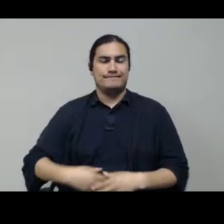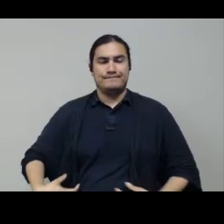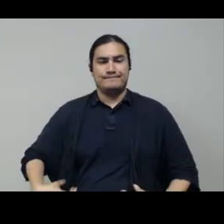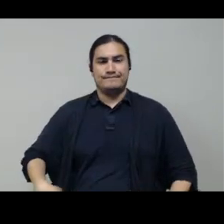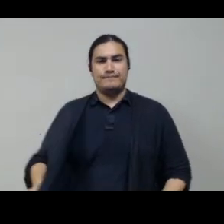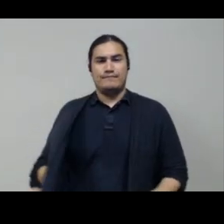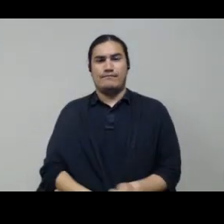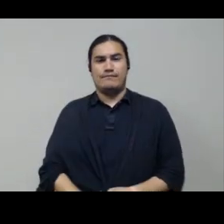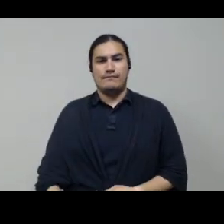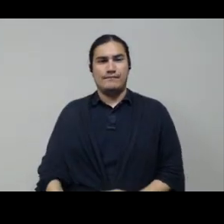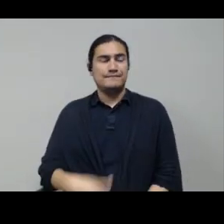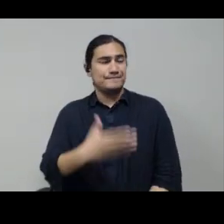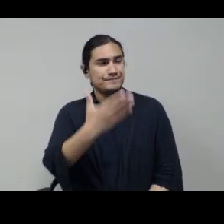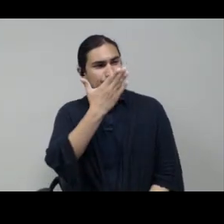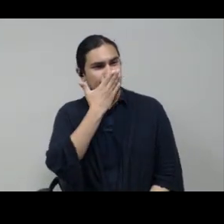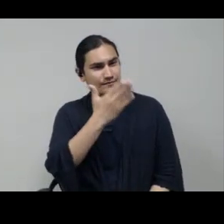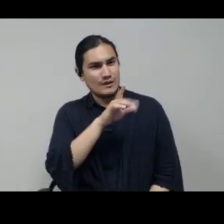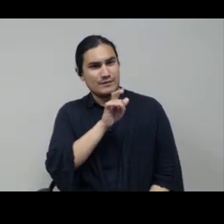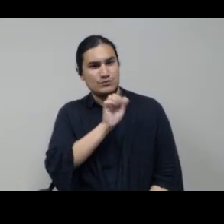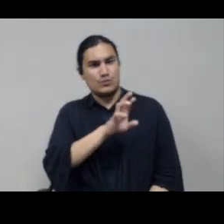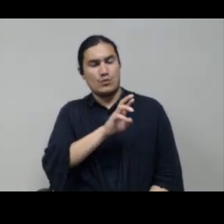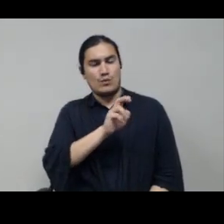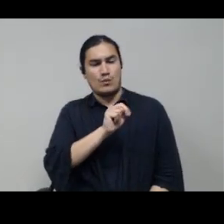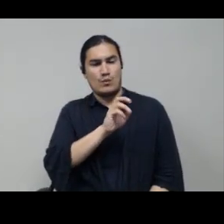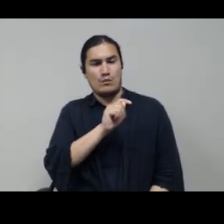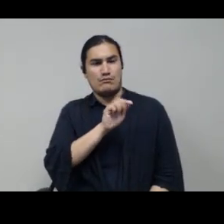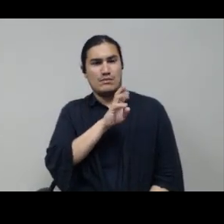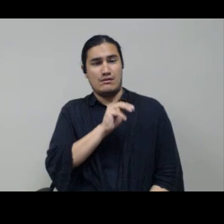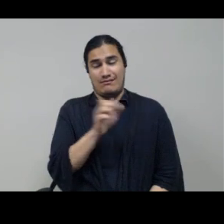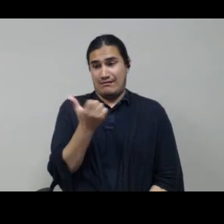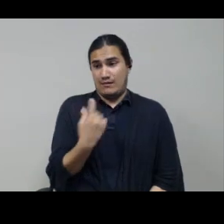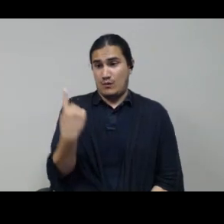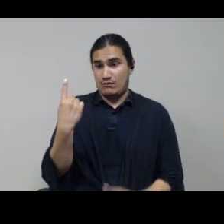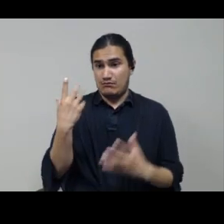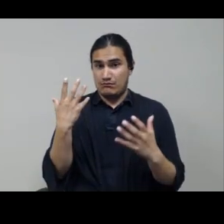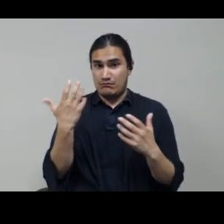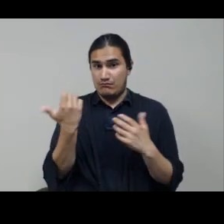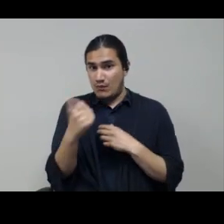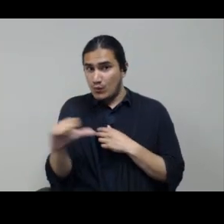Thank you, Commissioner Norton. Anyone else want to speak?